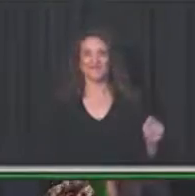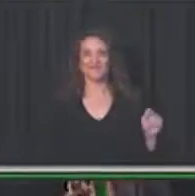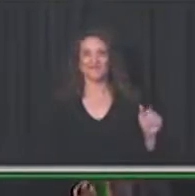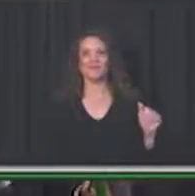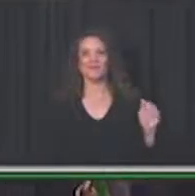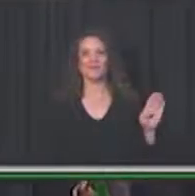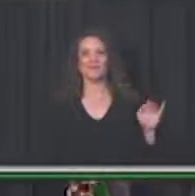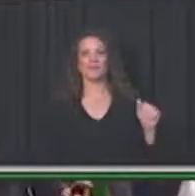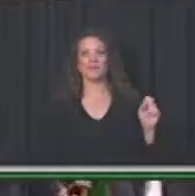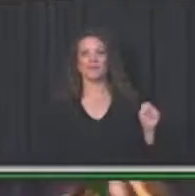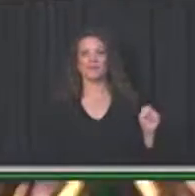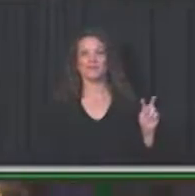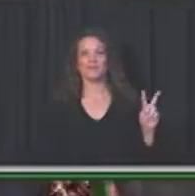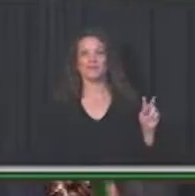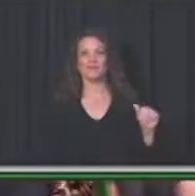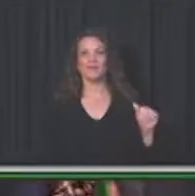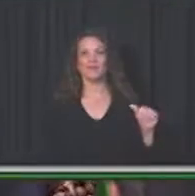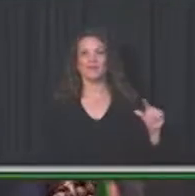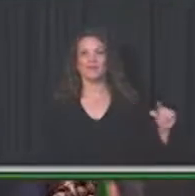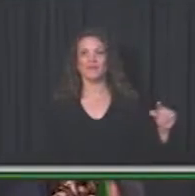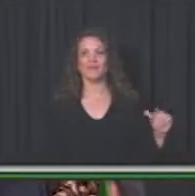Tabasum Vade.